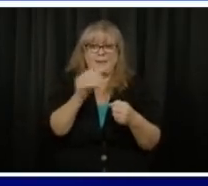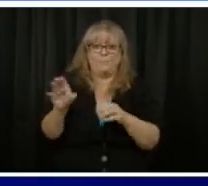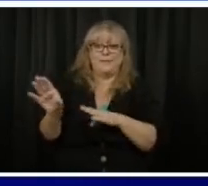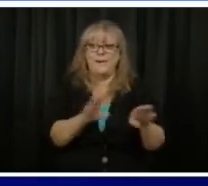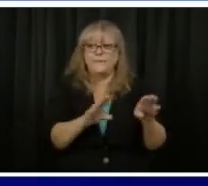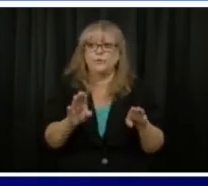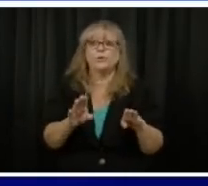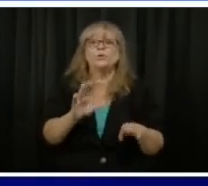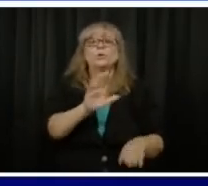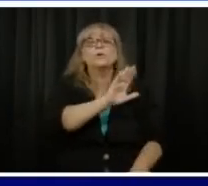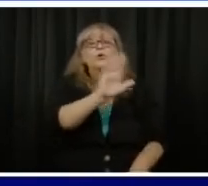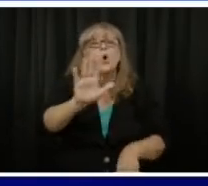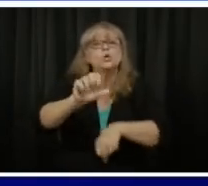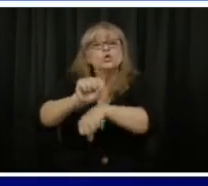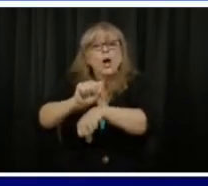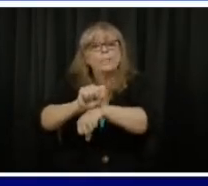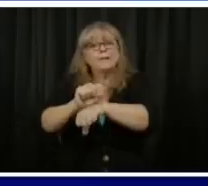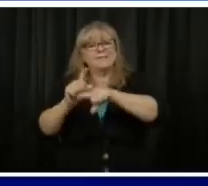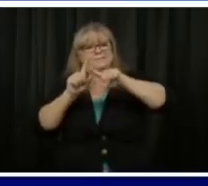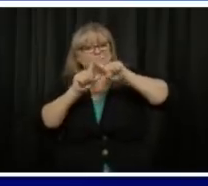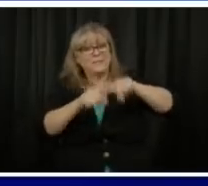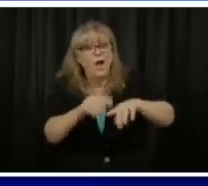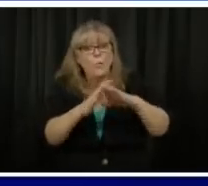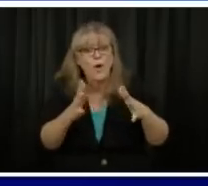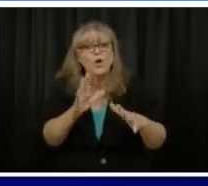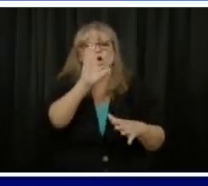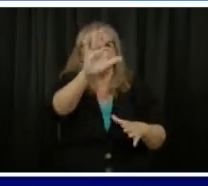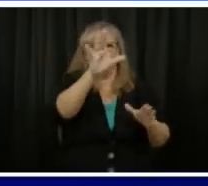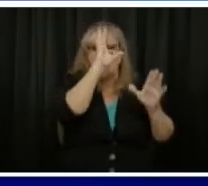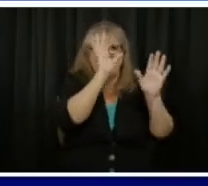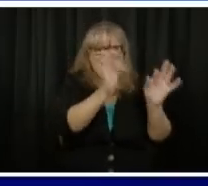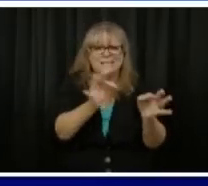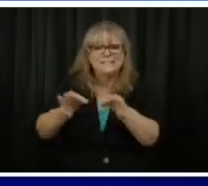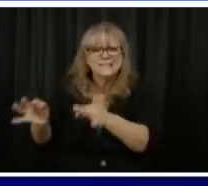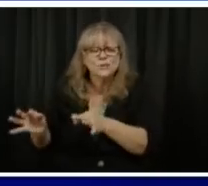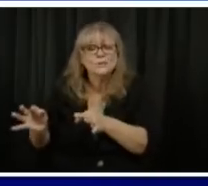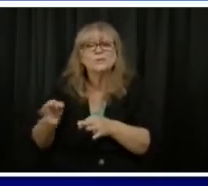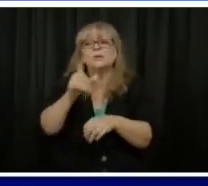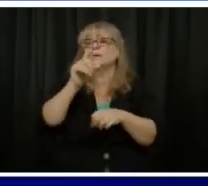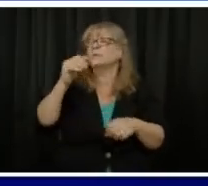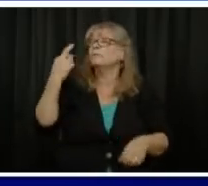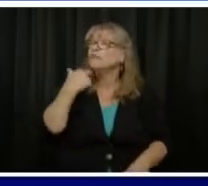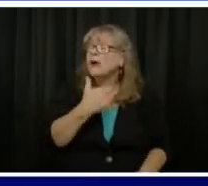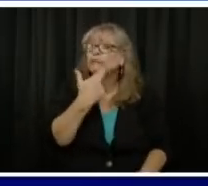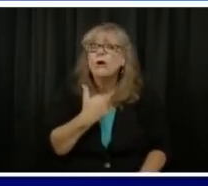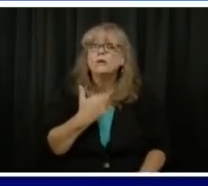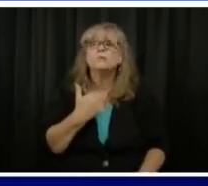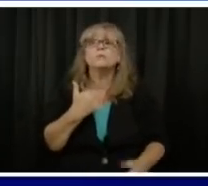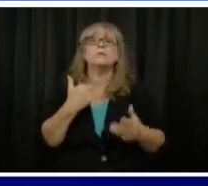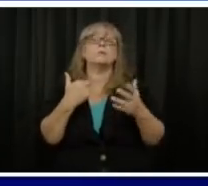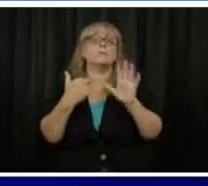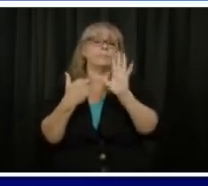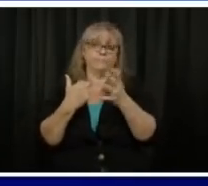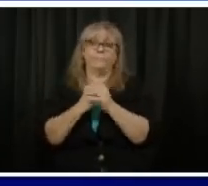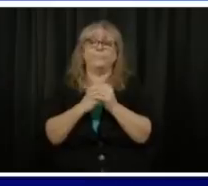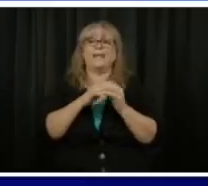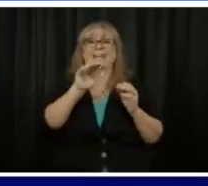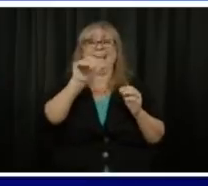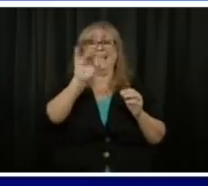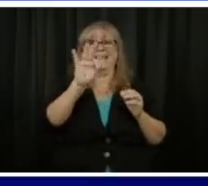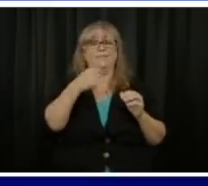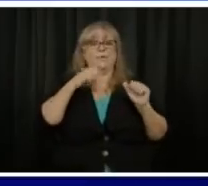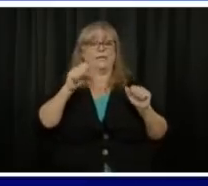in the service industry, the restaurant industry, the retail industry. Those are the frontline jobs that are affected if our state or if a community goes